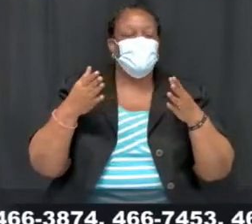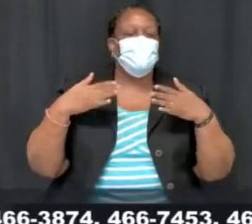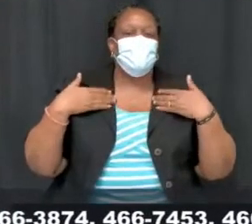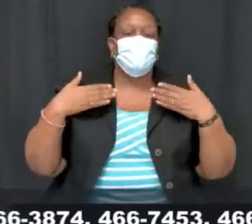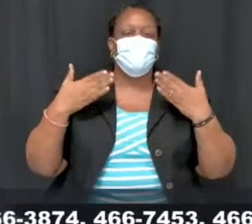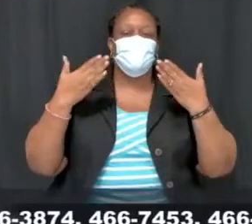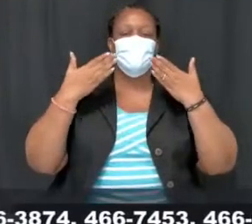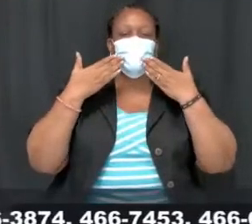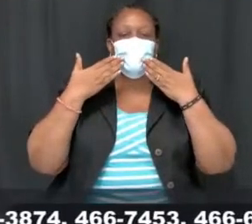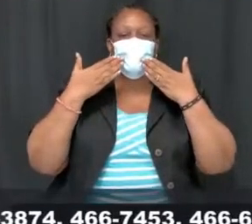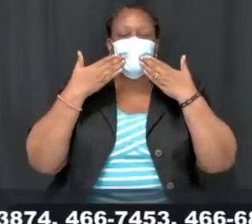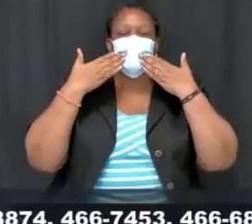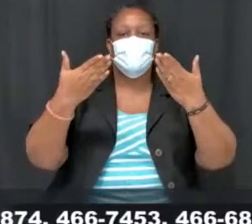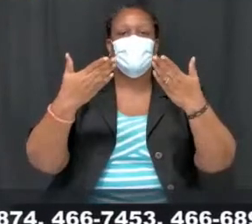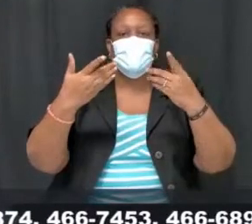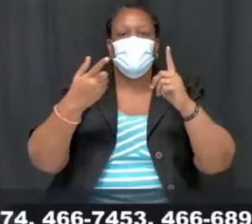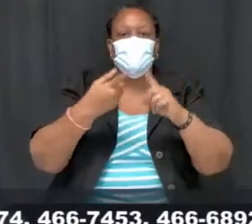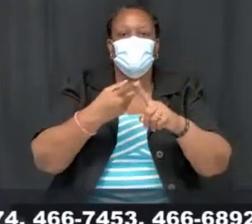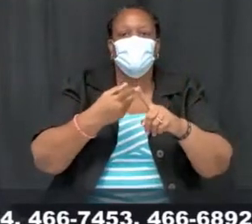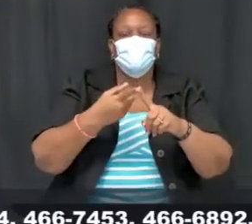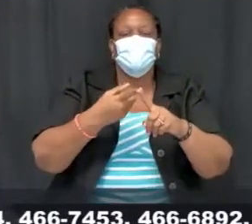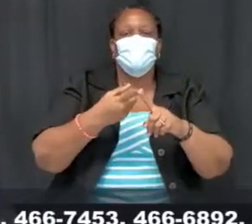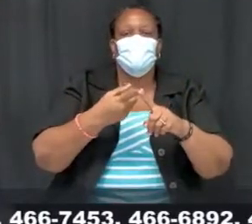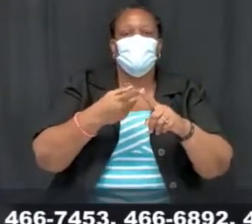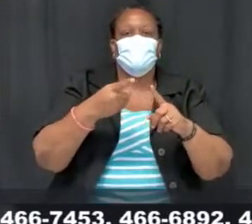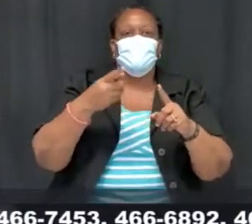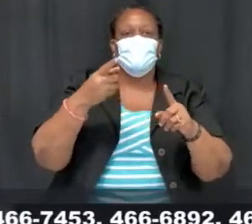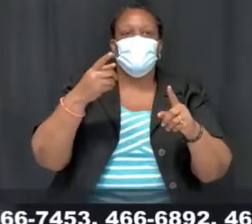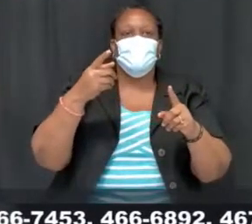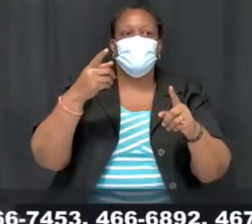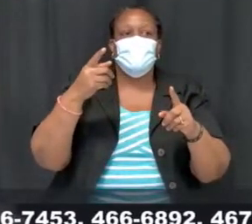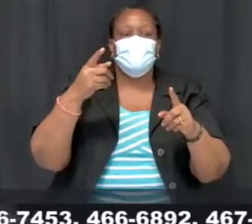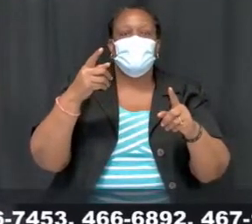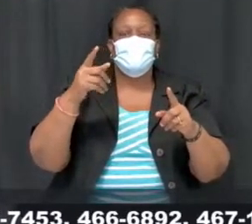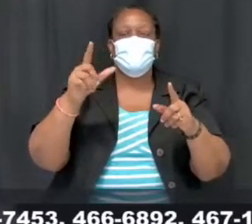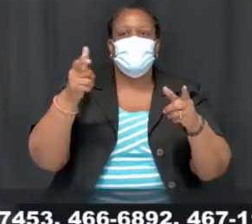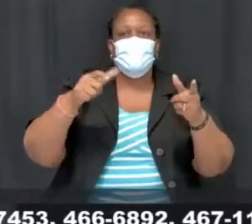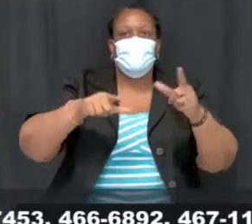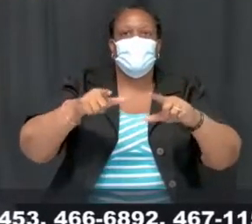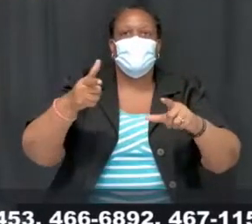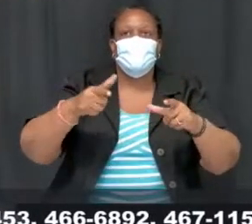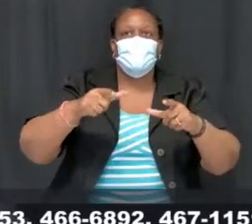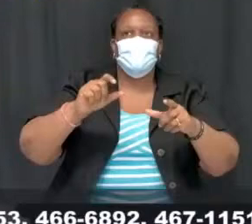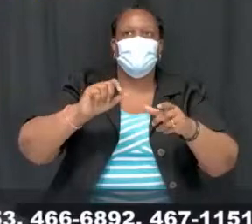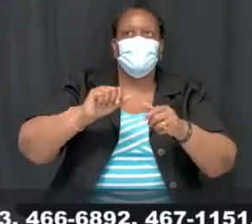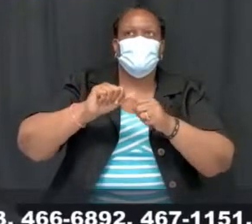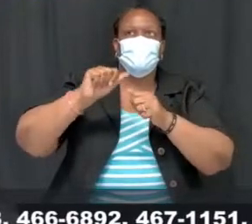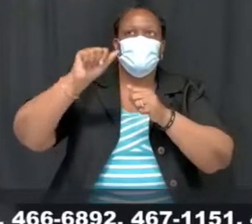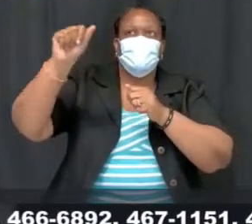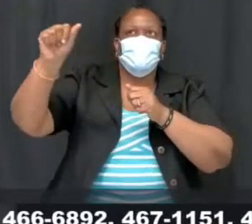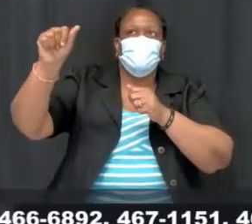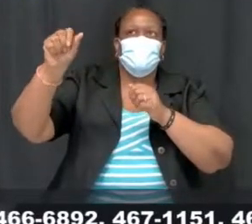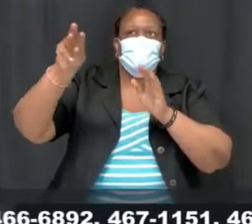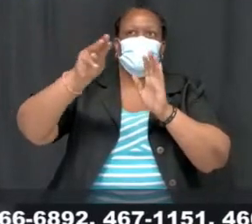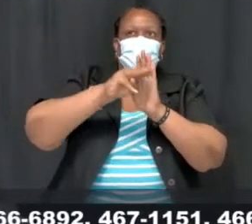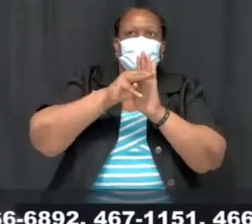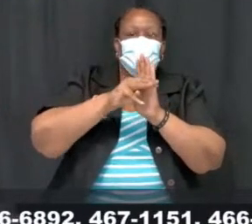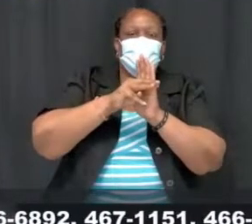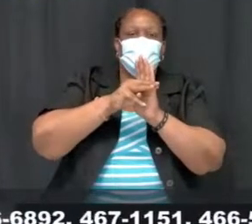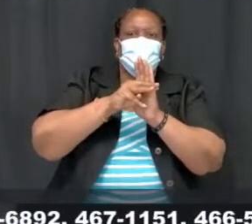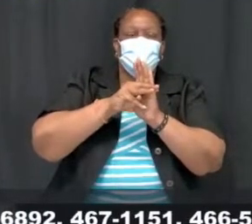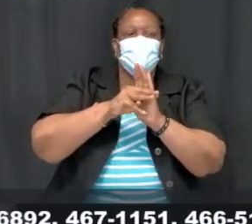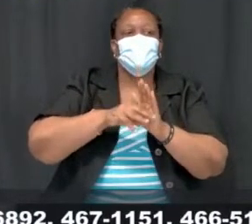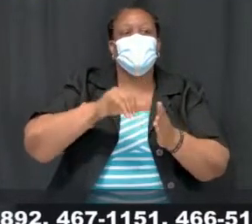to the St. Kitts Biomedical Research Foundation for that donation. But yes, the Ministry of Health at